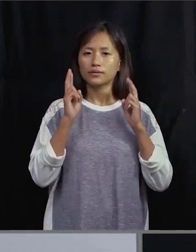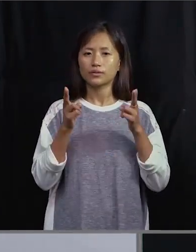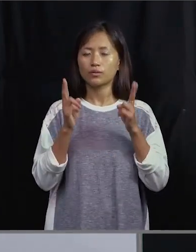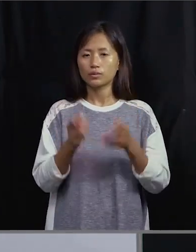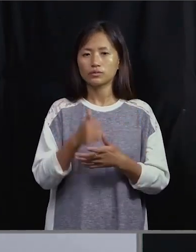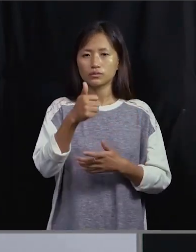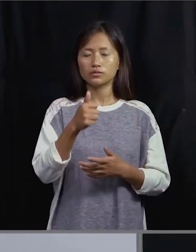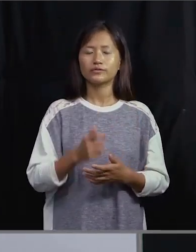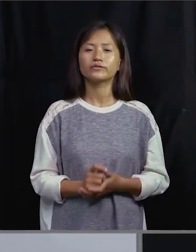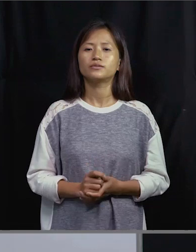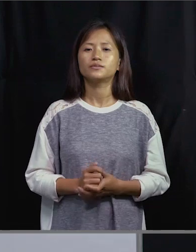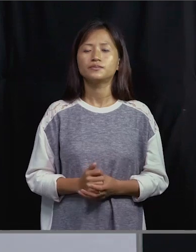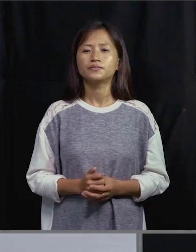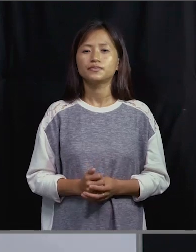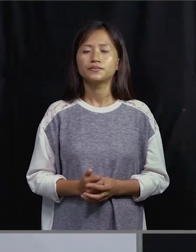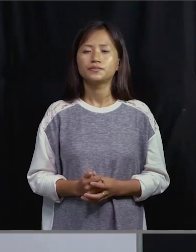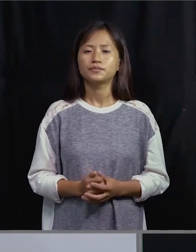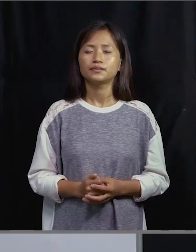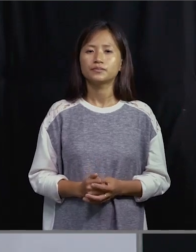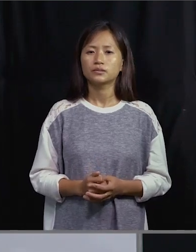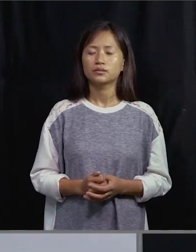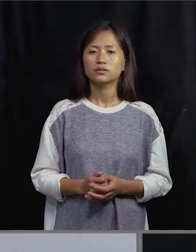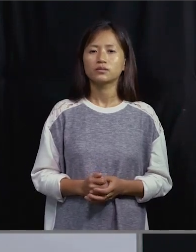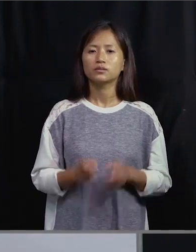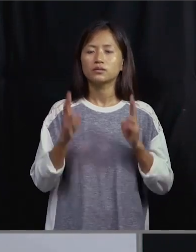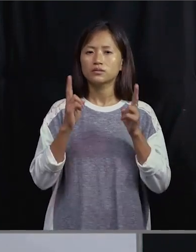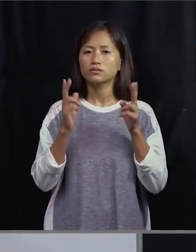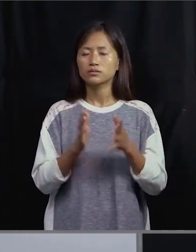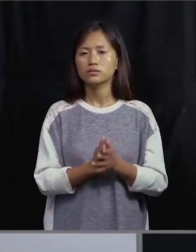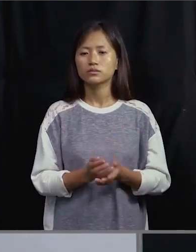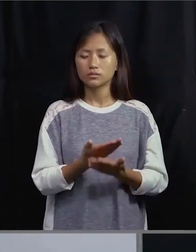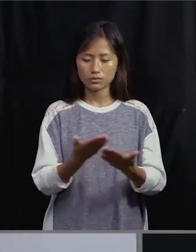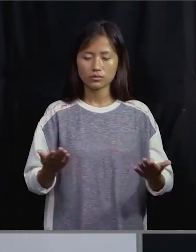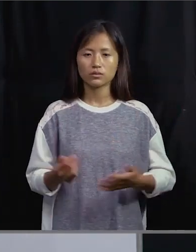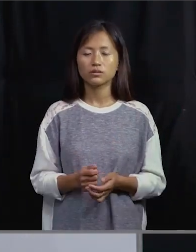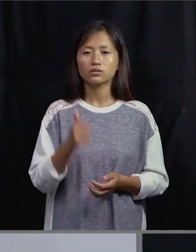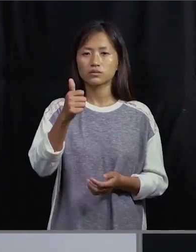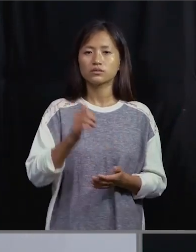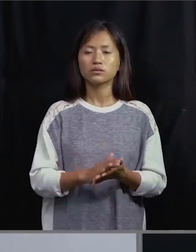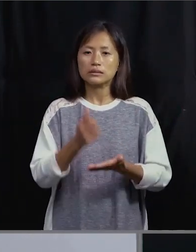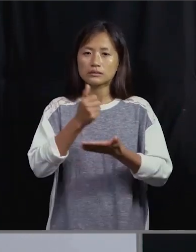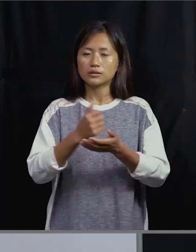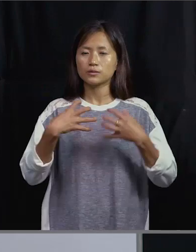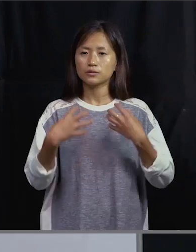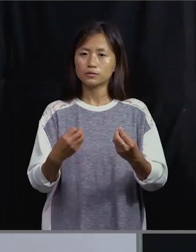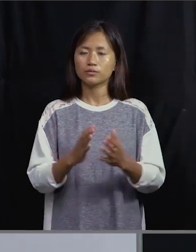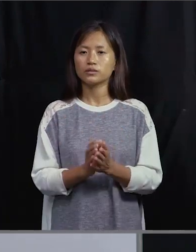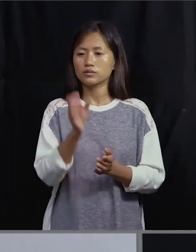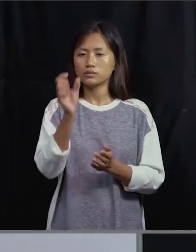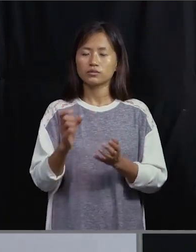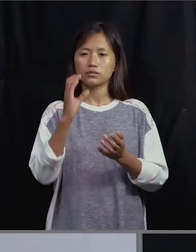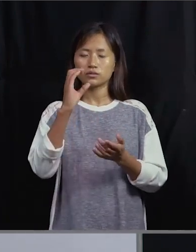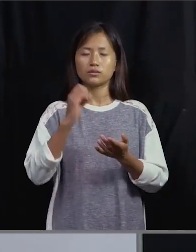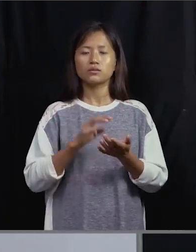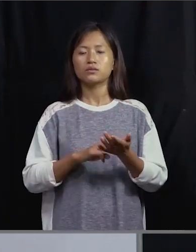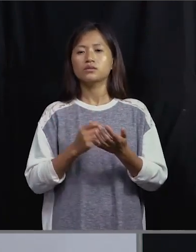you. Getting the point or not? So normal goods are those goods whose demand by consumer will